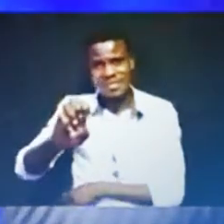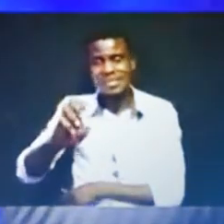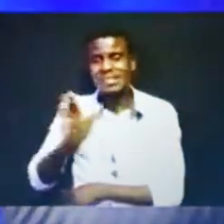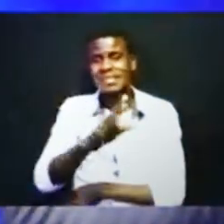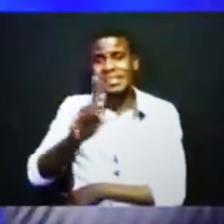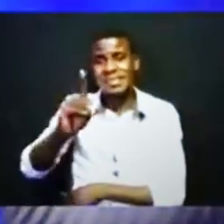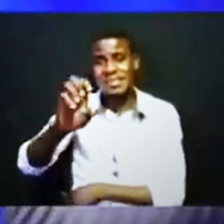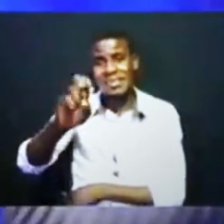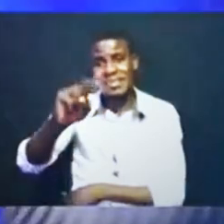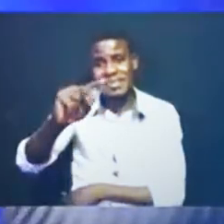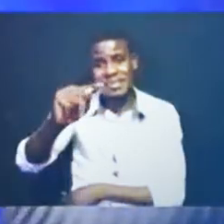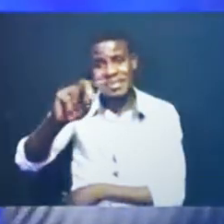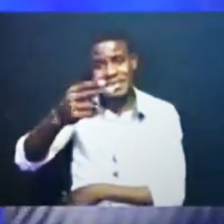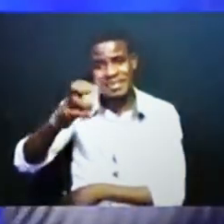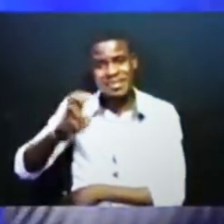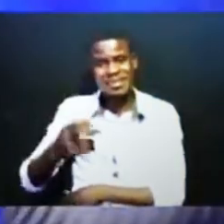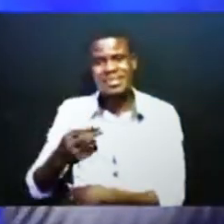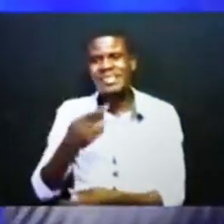God.